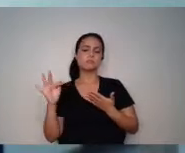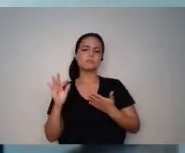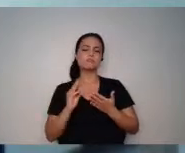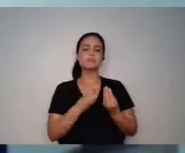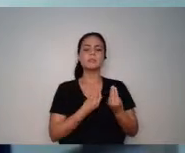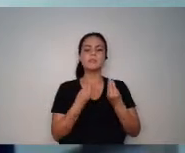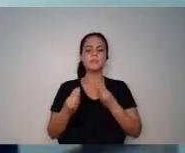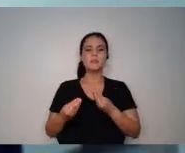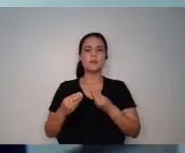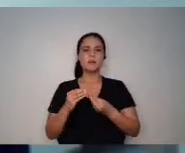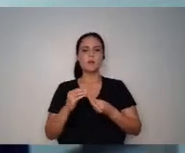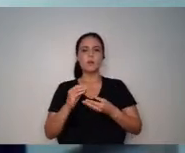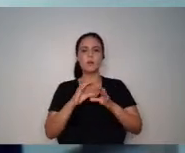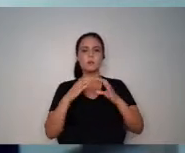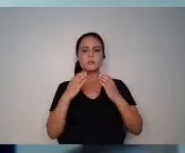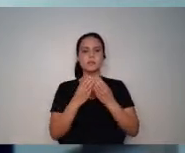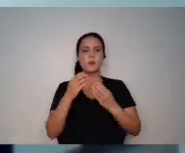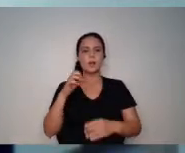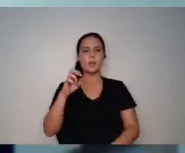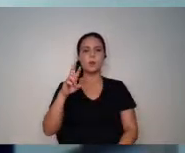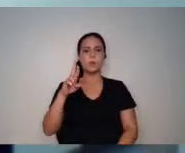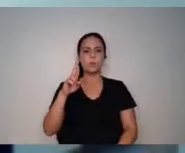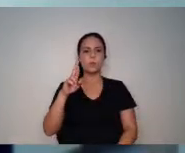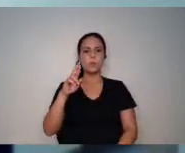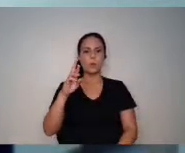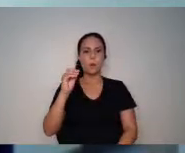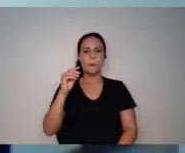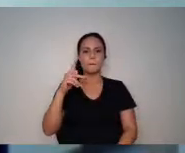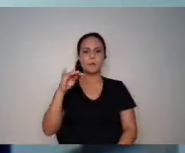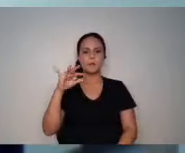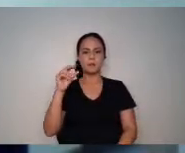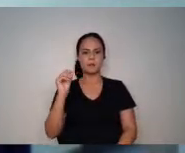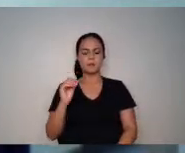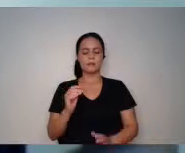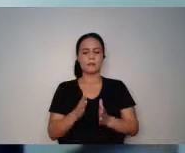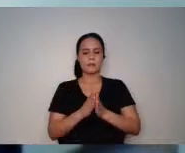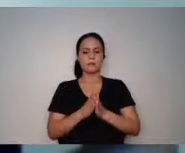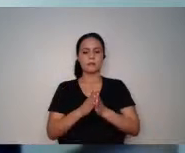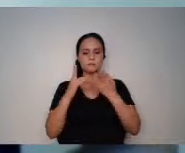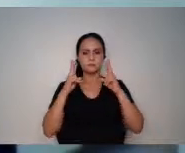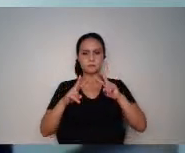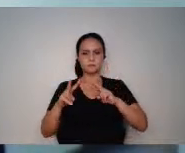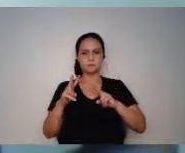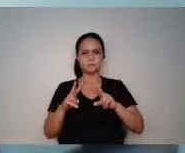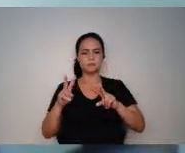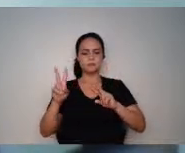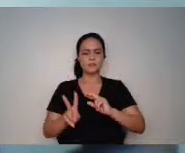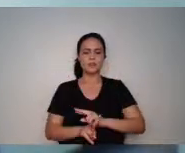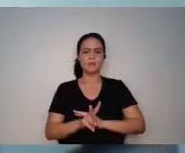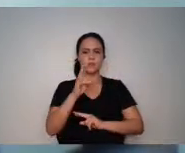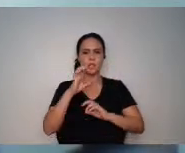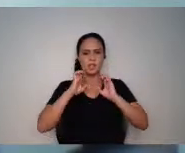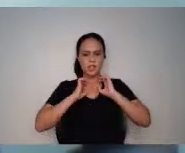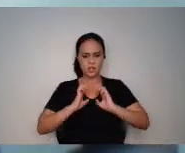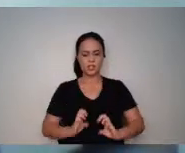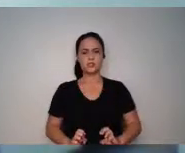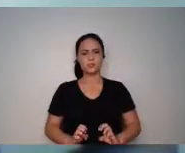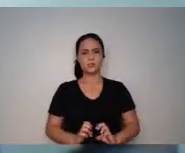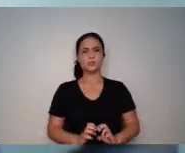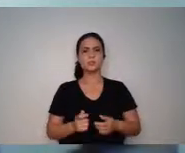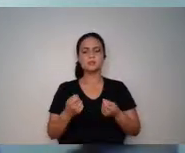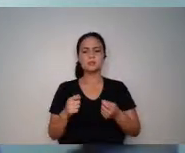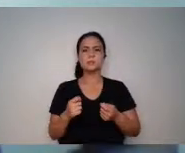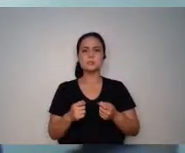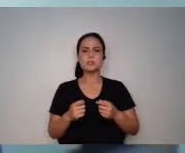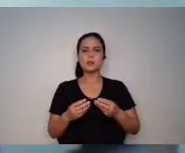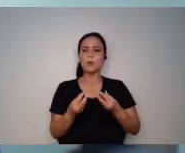there was an academic posture that we saw as ethic values that needs